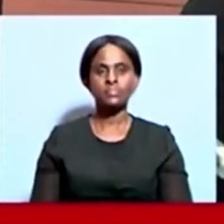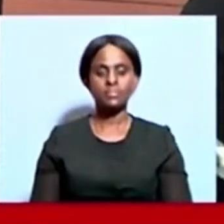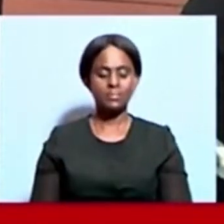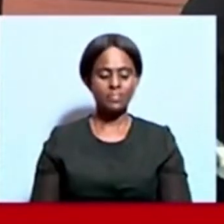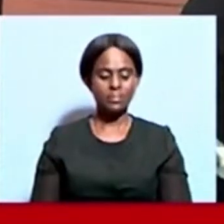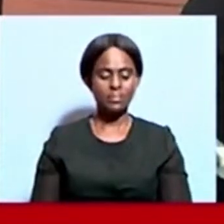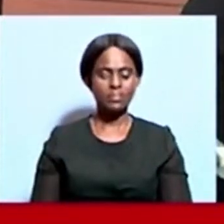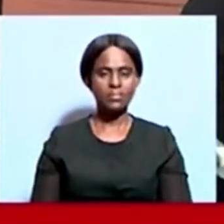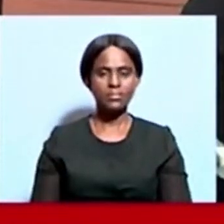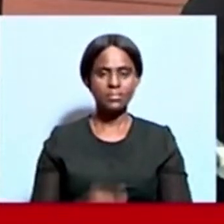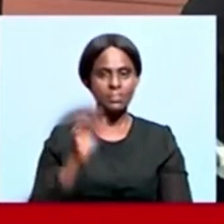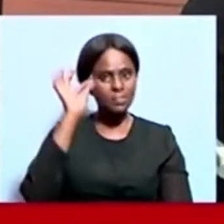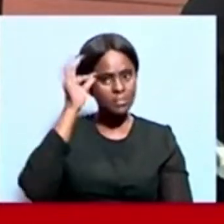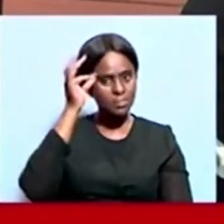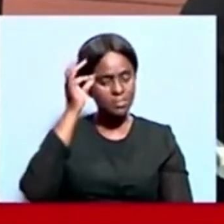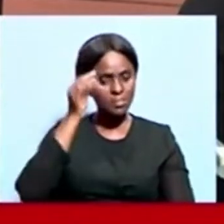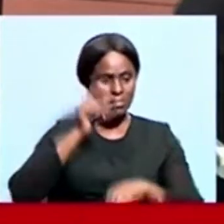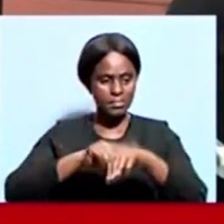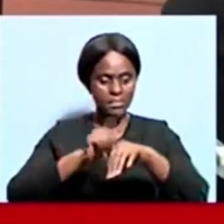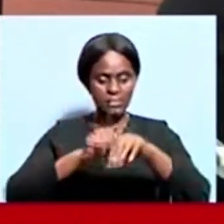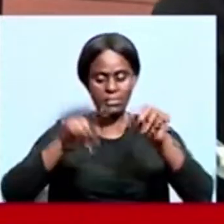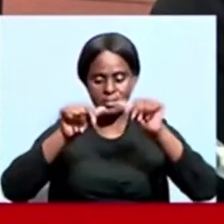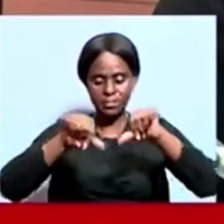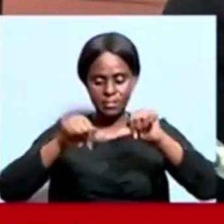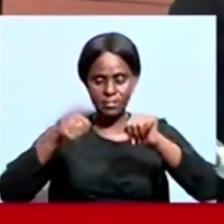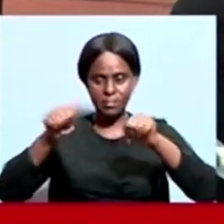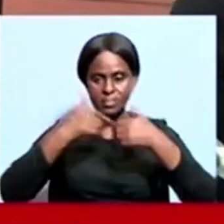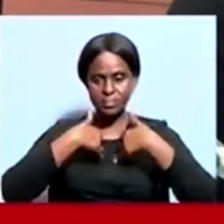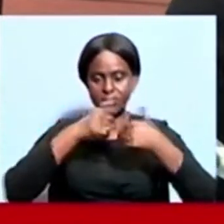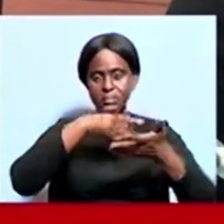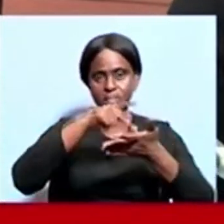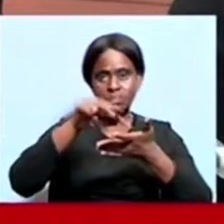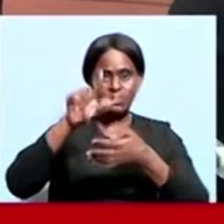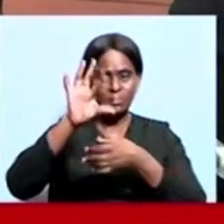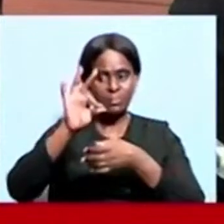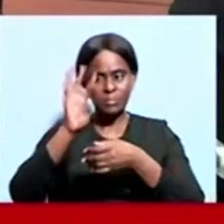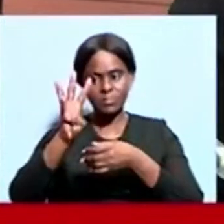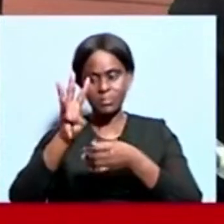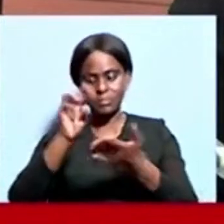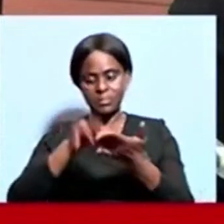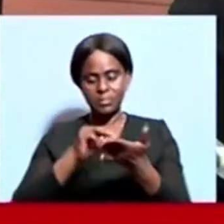It was noted at the time of audit that there were payments amounting to